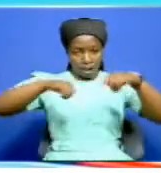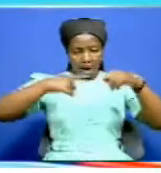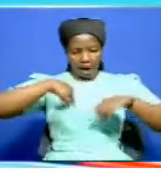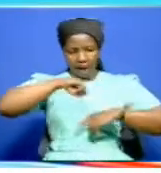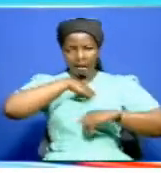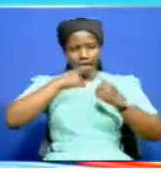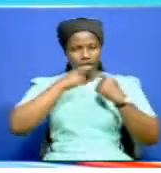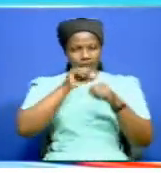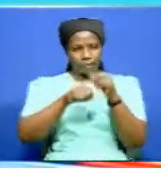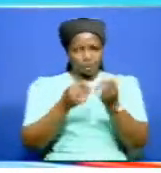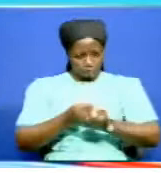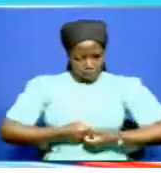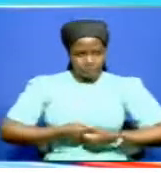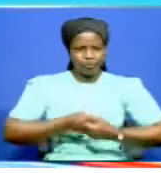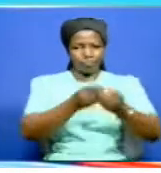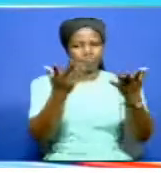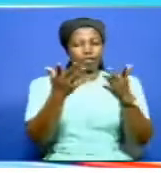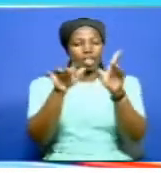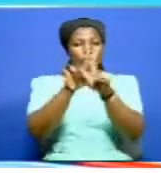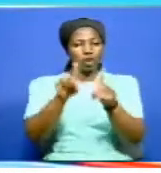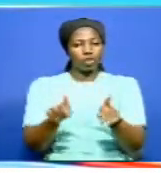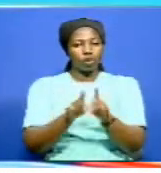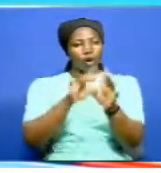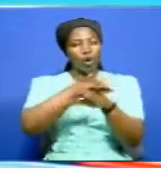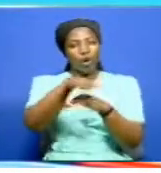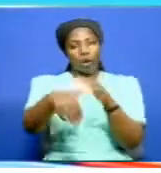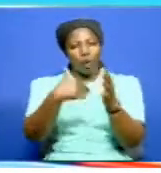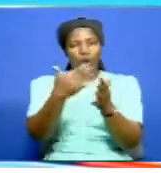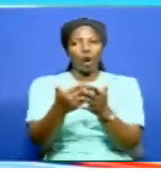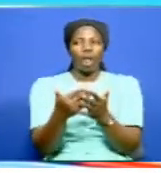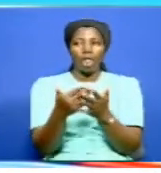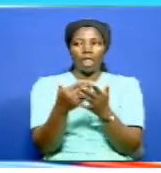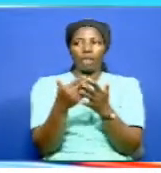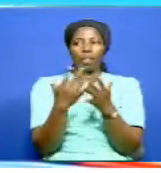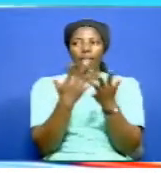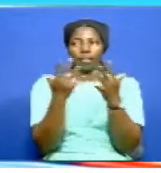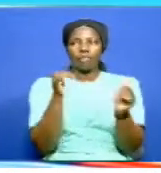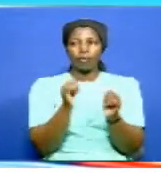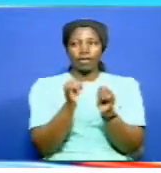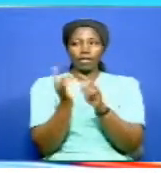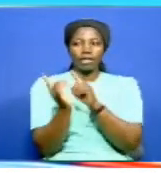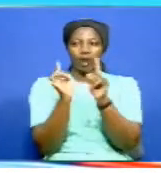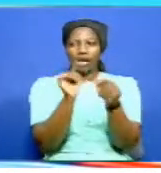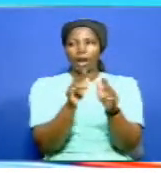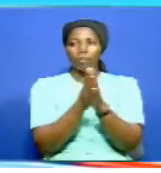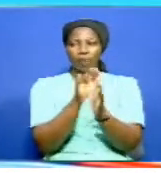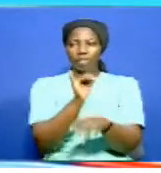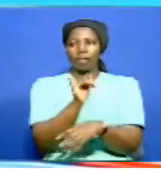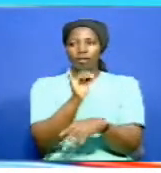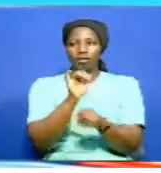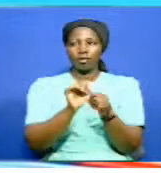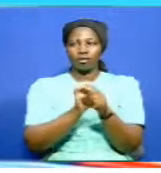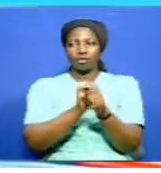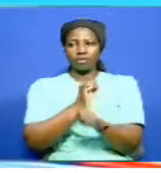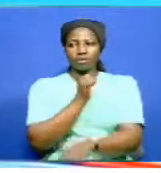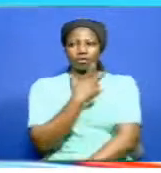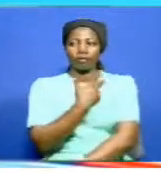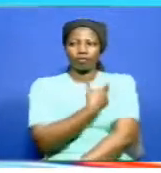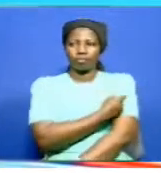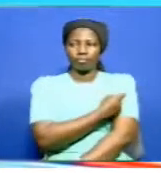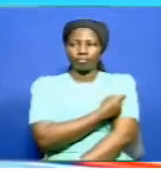the distribution, and of course all the surrounding things that come with that vaccine. And we